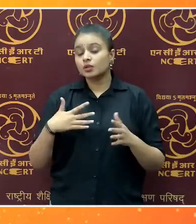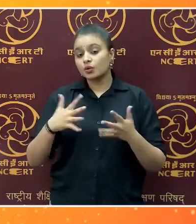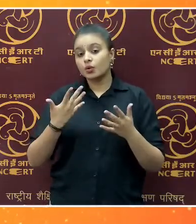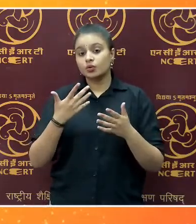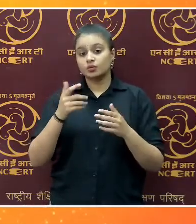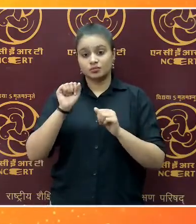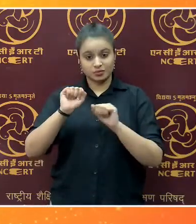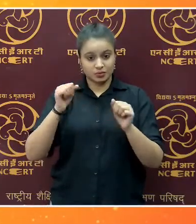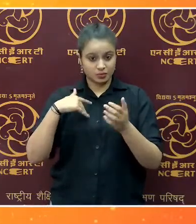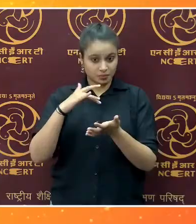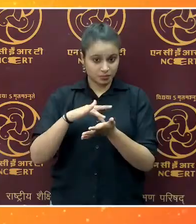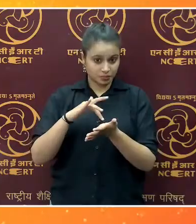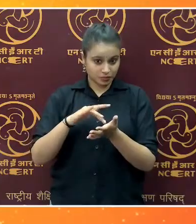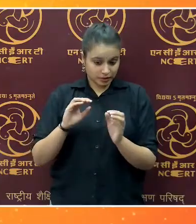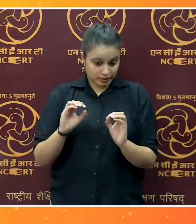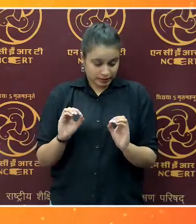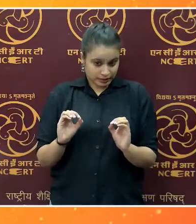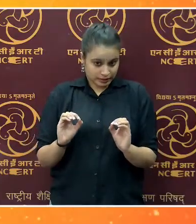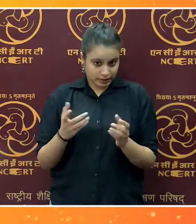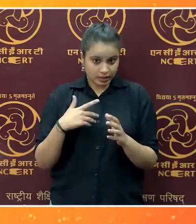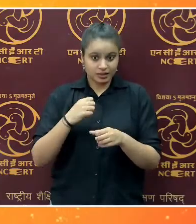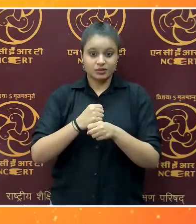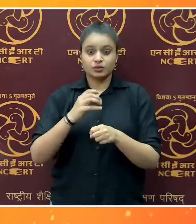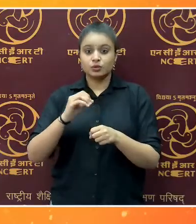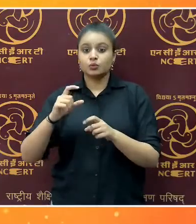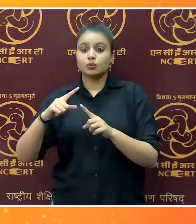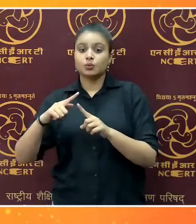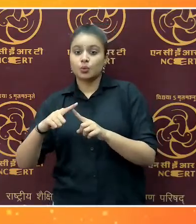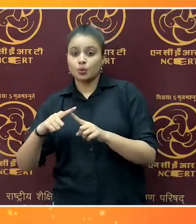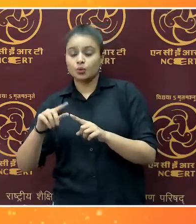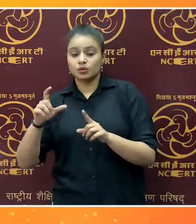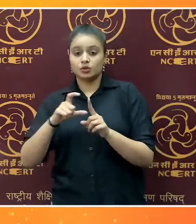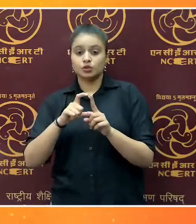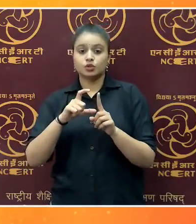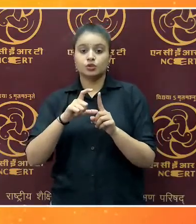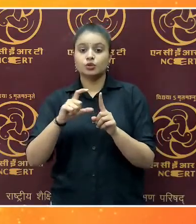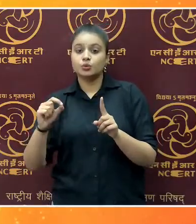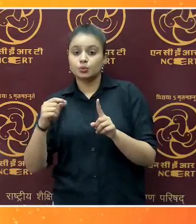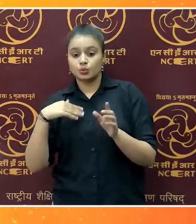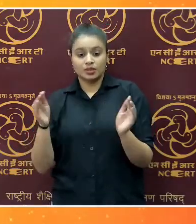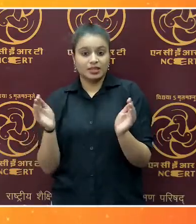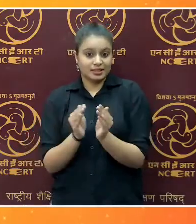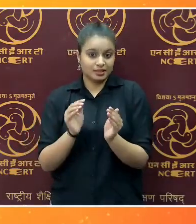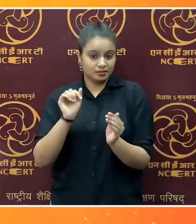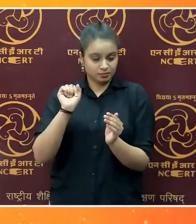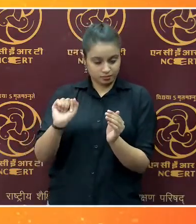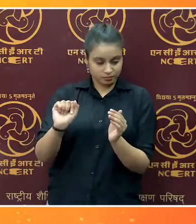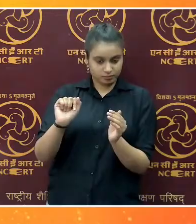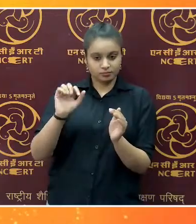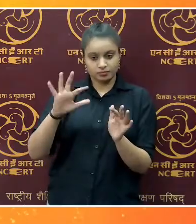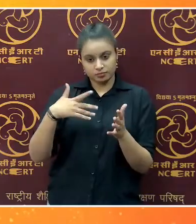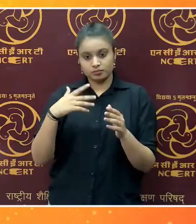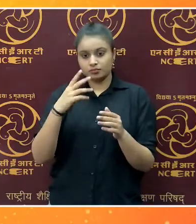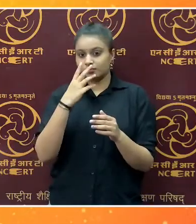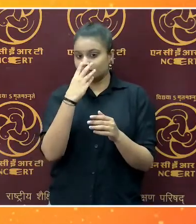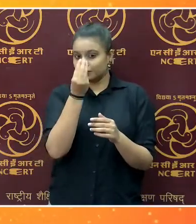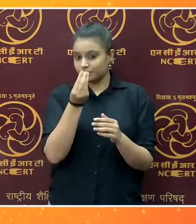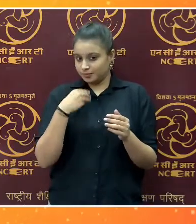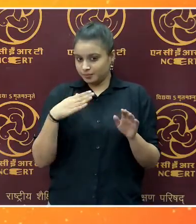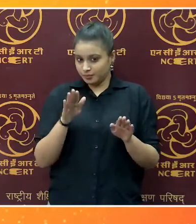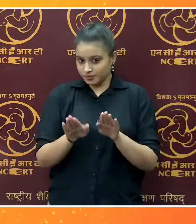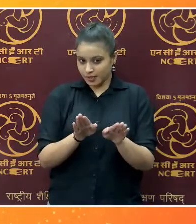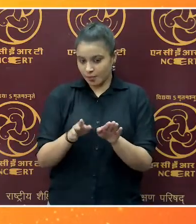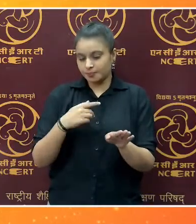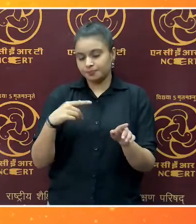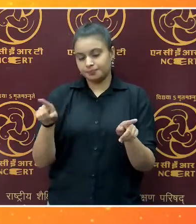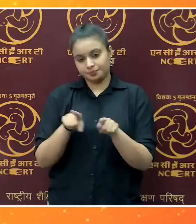where Novak Djokovic is known as the GOAT. But wow. Dr. Dolittle is the goat of all doctors. All And doctors.